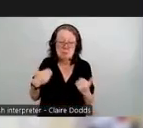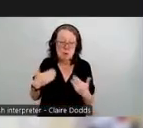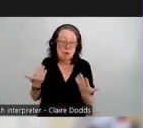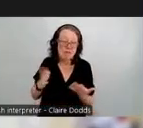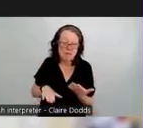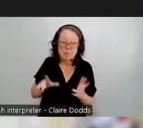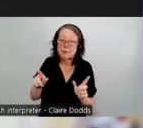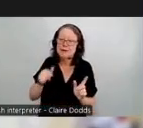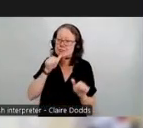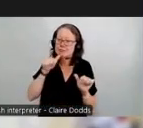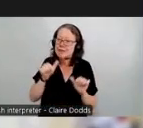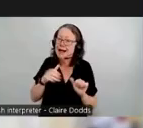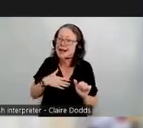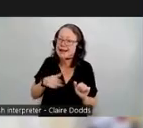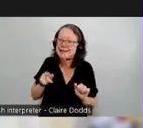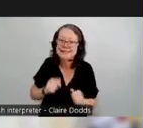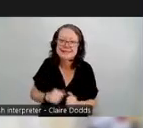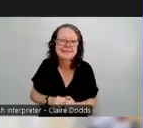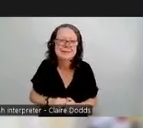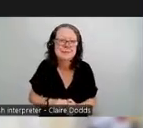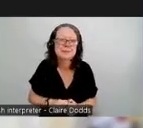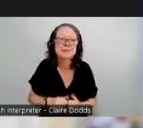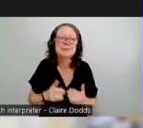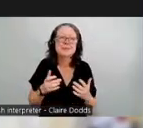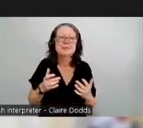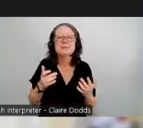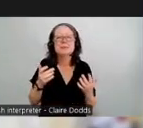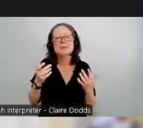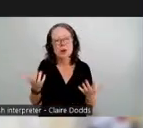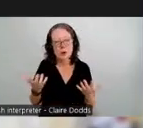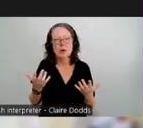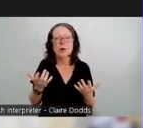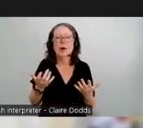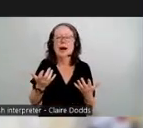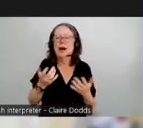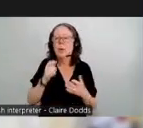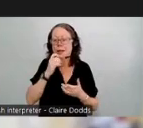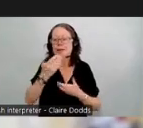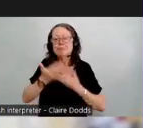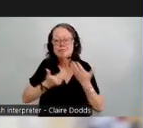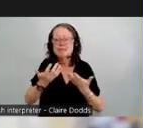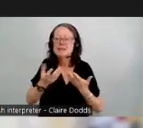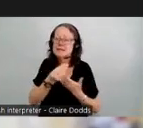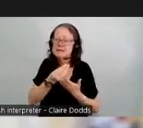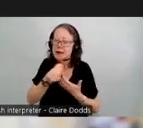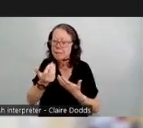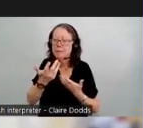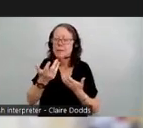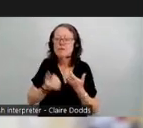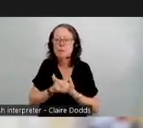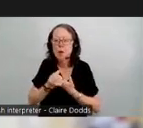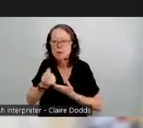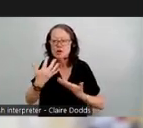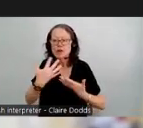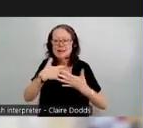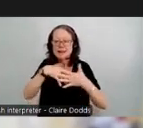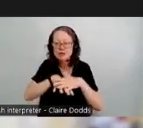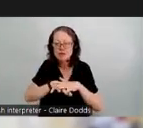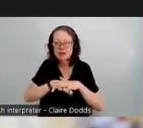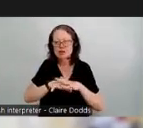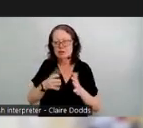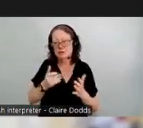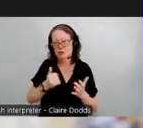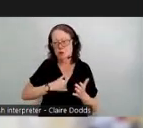So there's the integration into our program, which I'll take you through the examples, and we've got some pretty pictures. And just sort